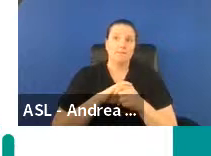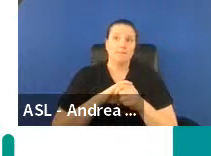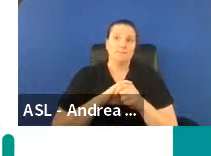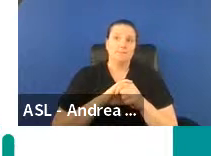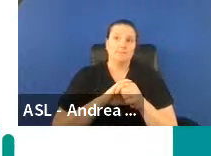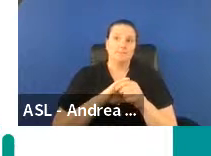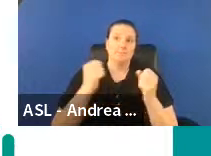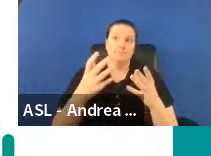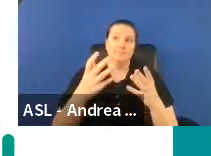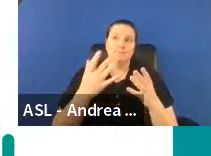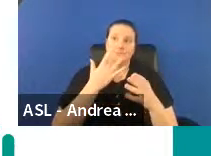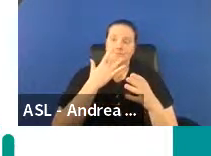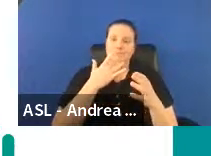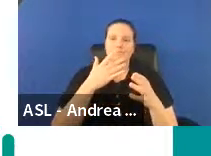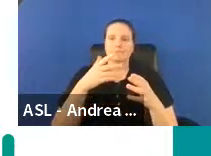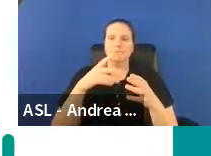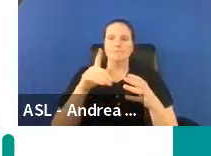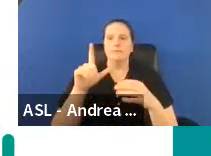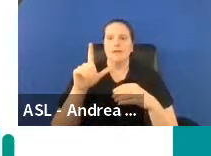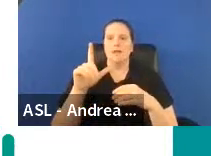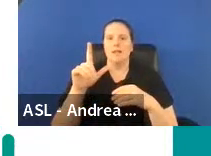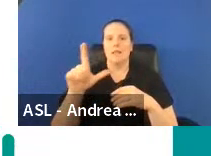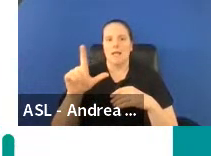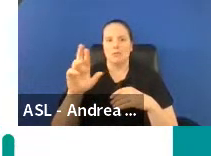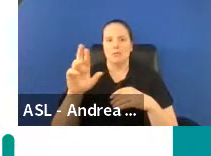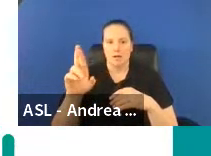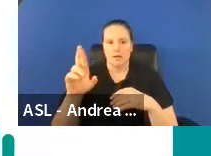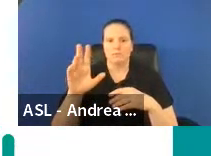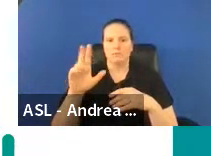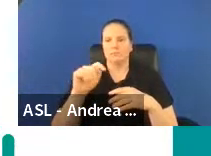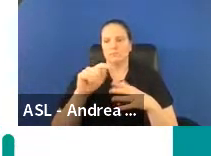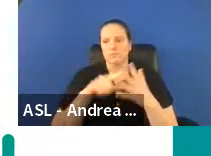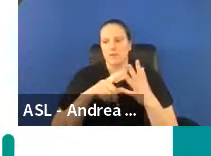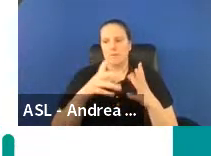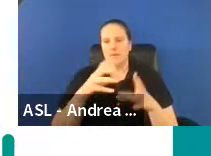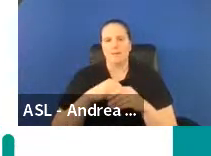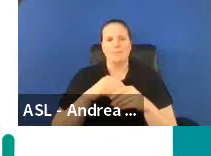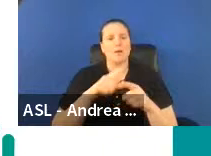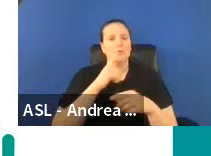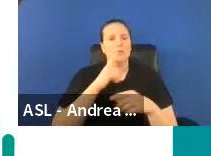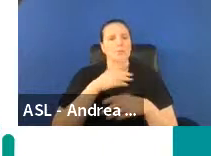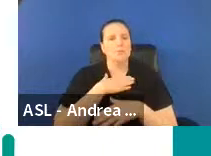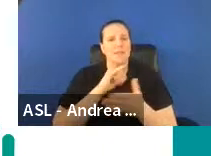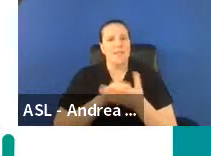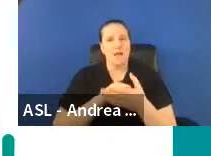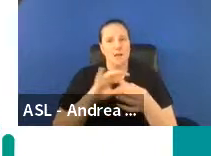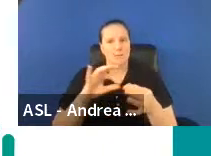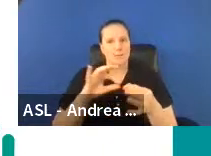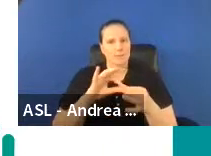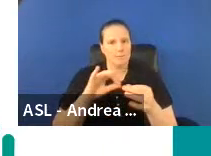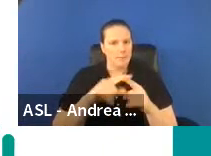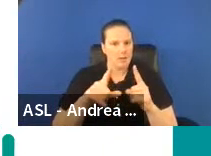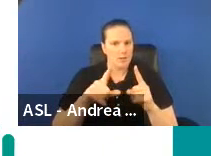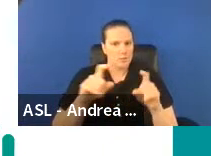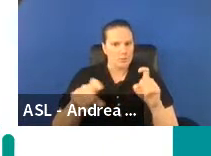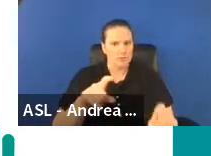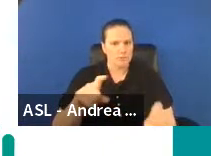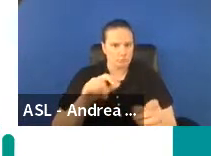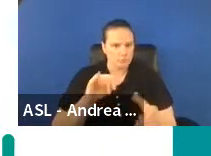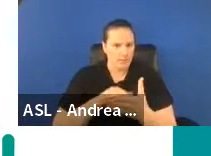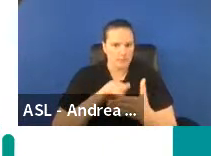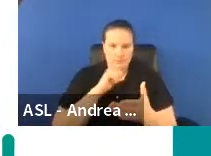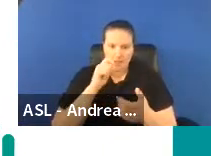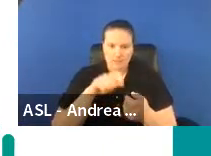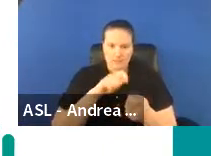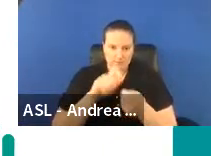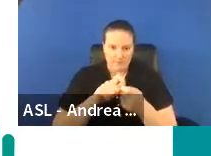rail or combined BRT, LRT options. And I do appreciate those comments, but my question is that was not specifically